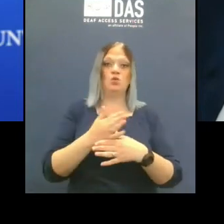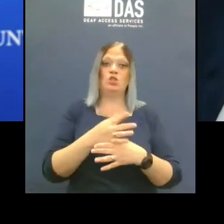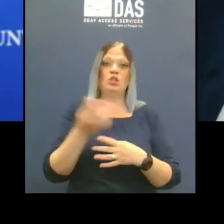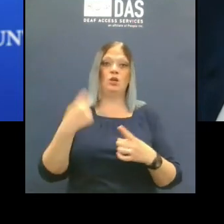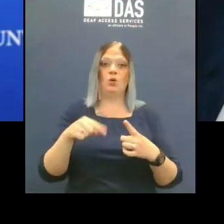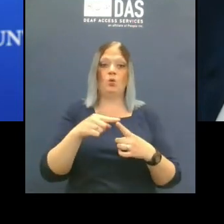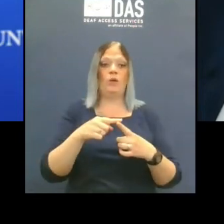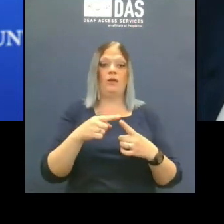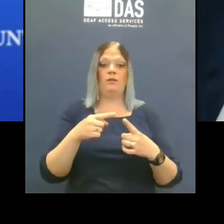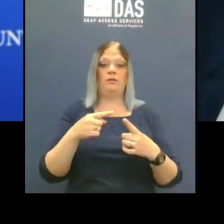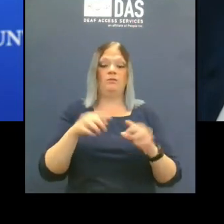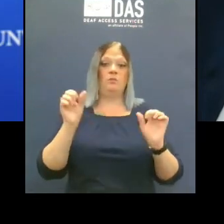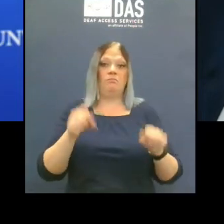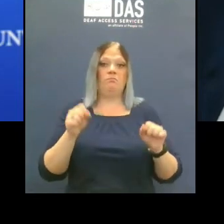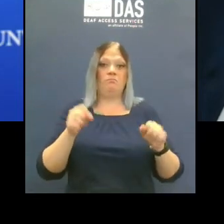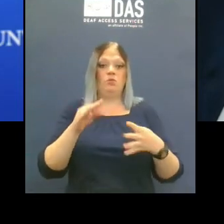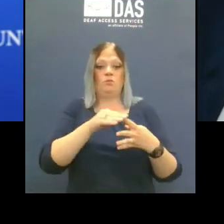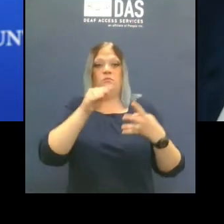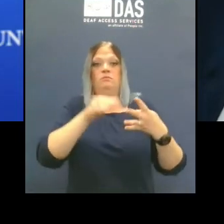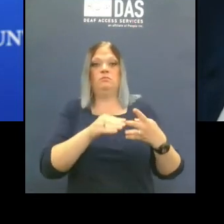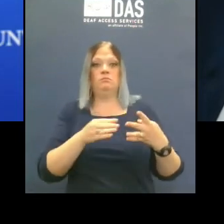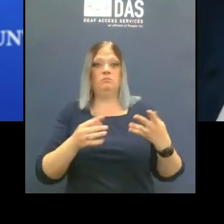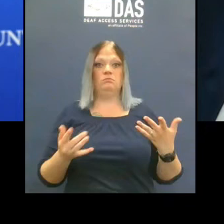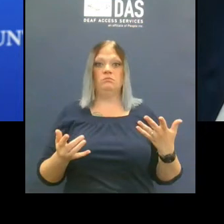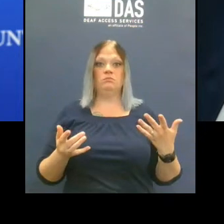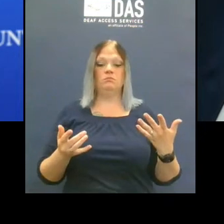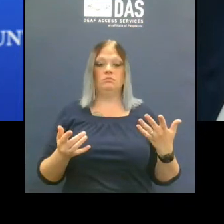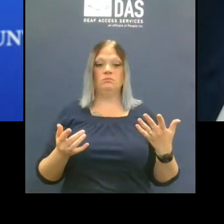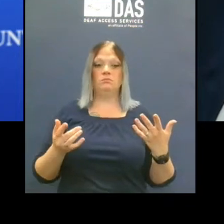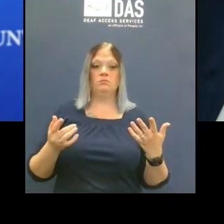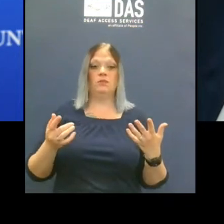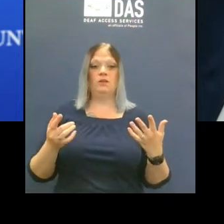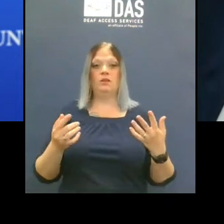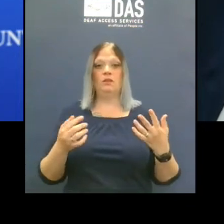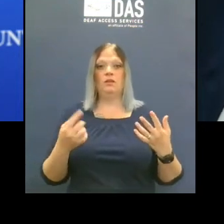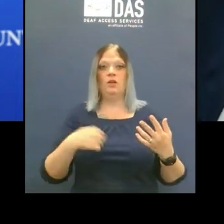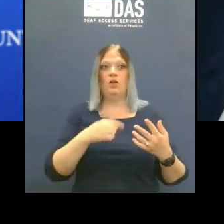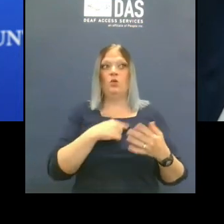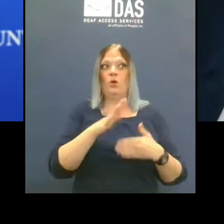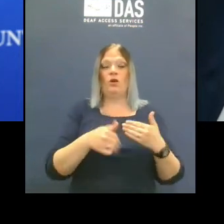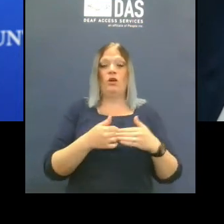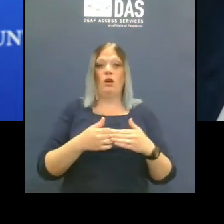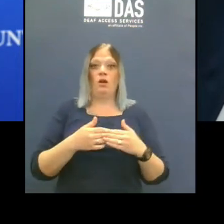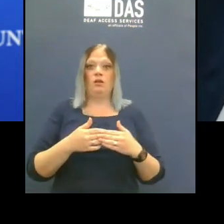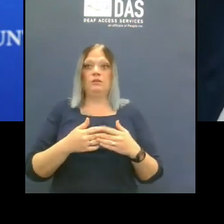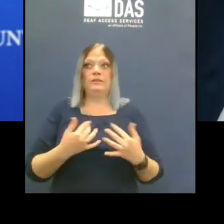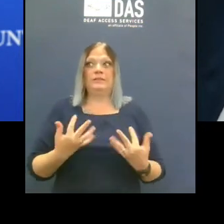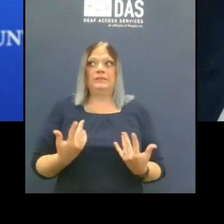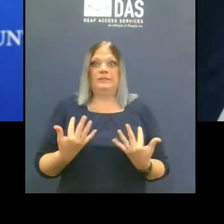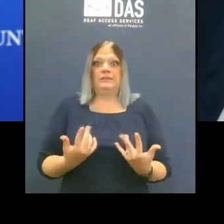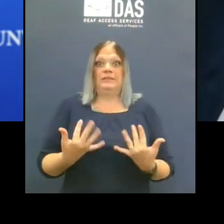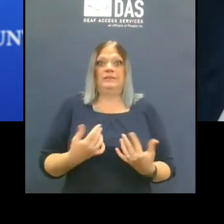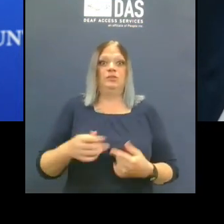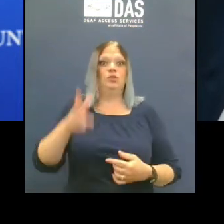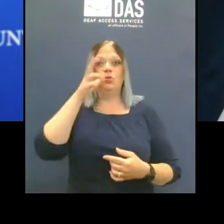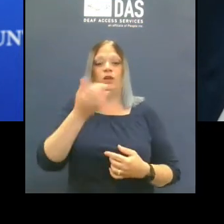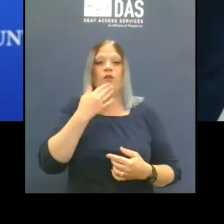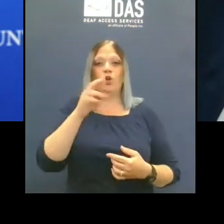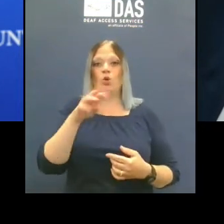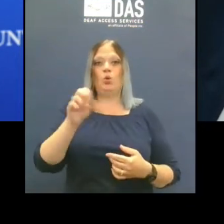we will be able to go to phase 2. So we're all anxiously awaiting to hear that good news.